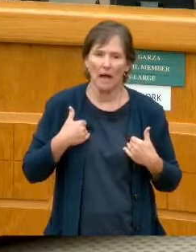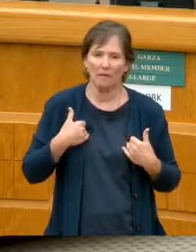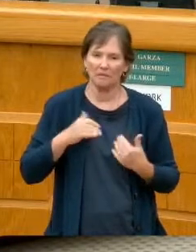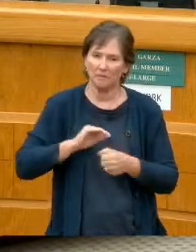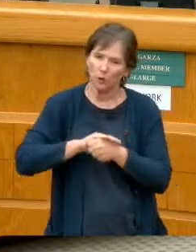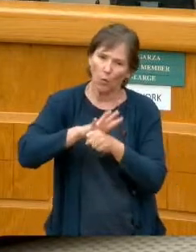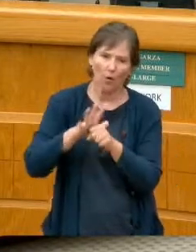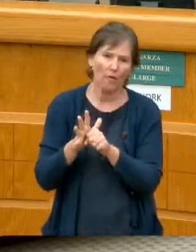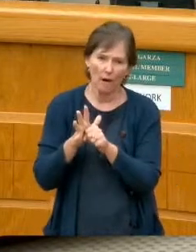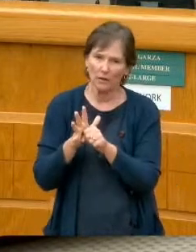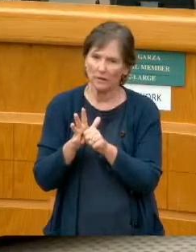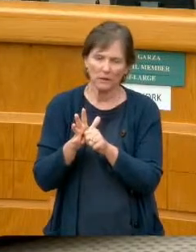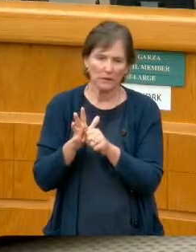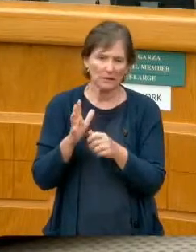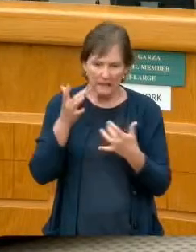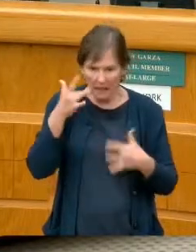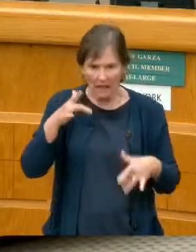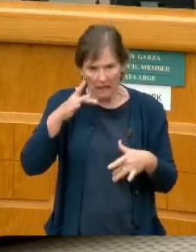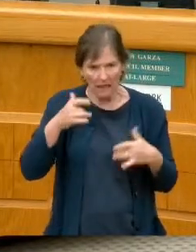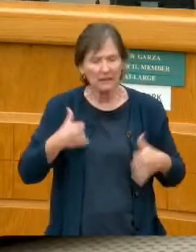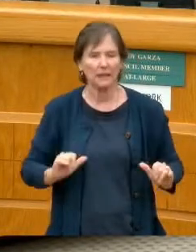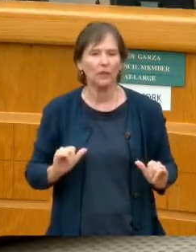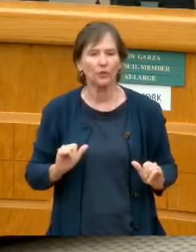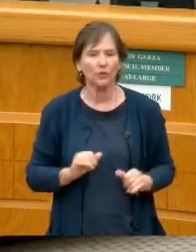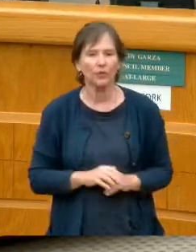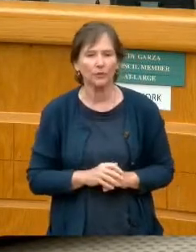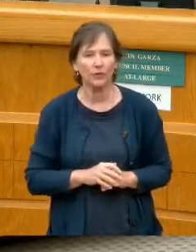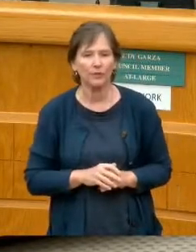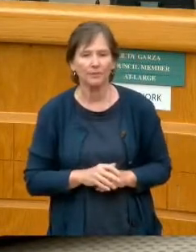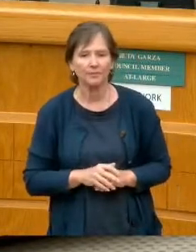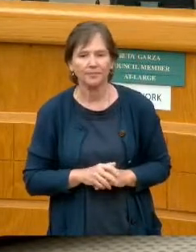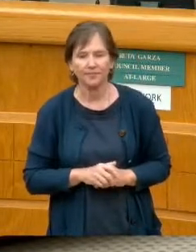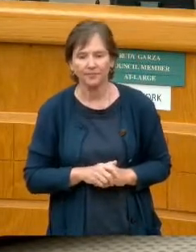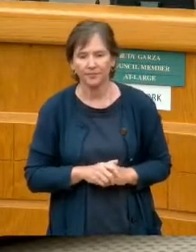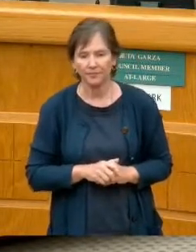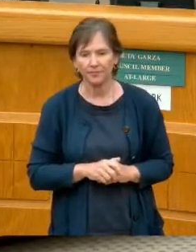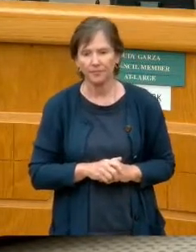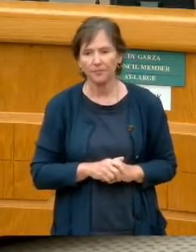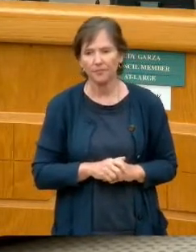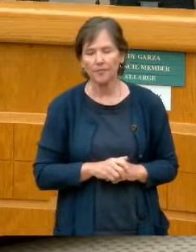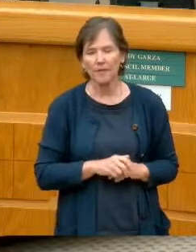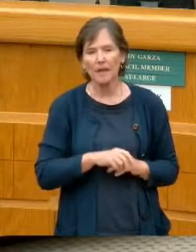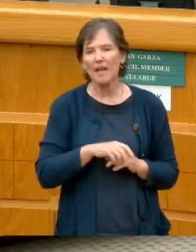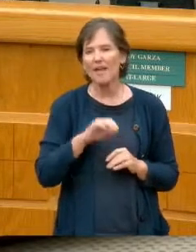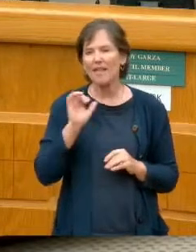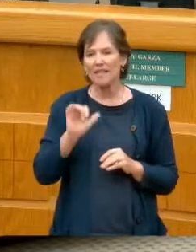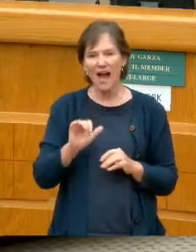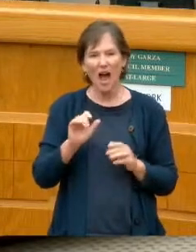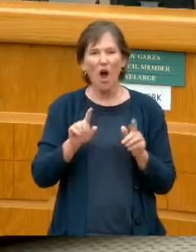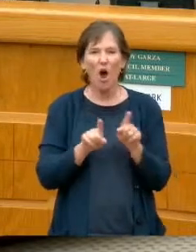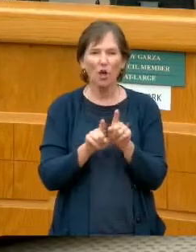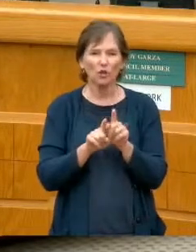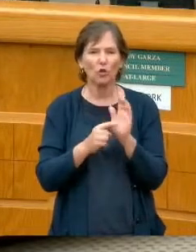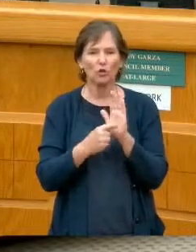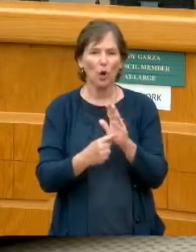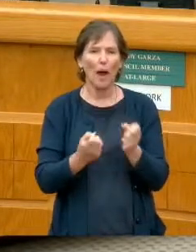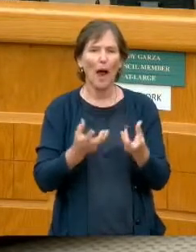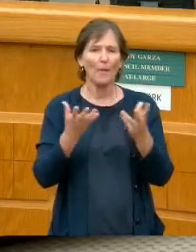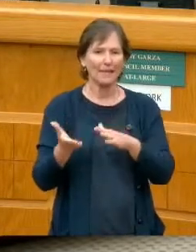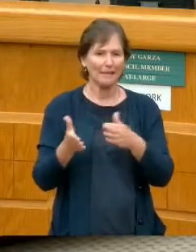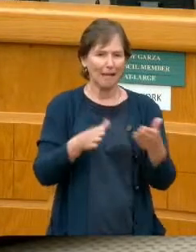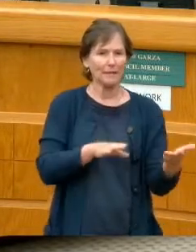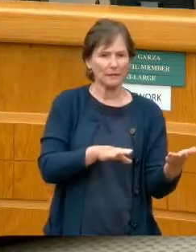So 2,922 to be exact. The chart also shows the number of deaths. It's been